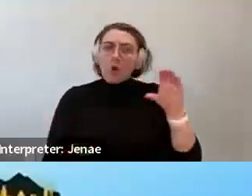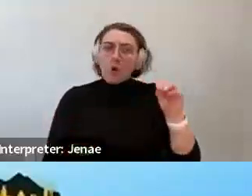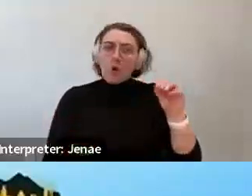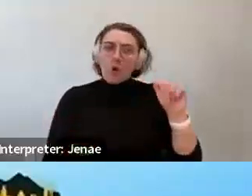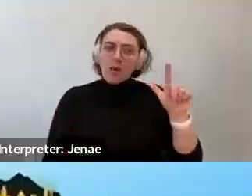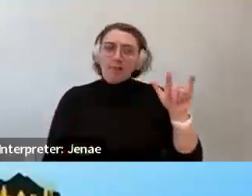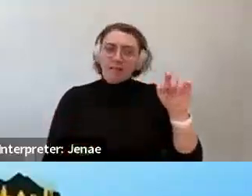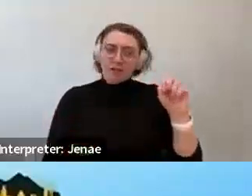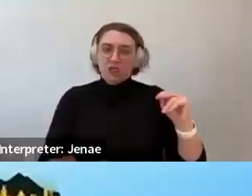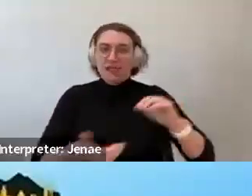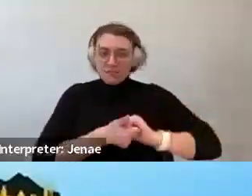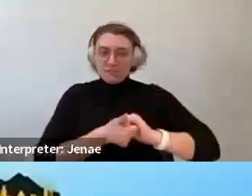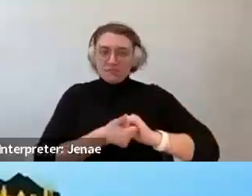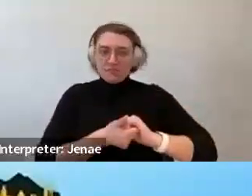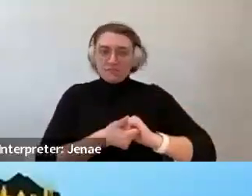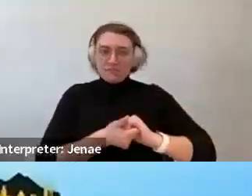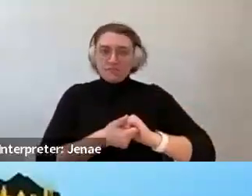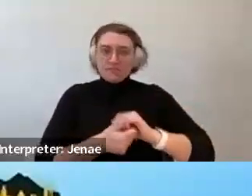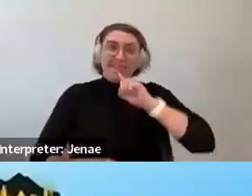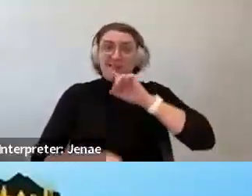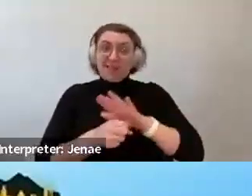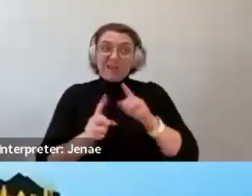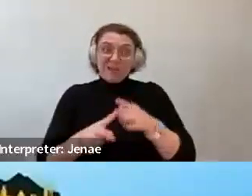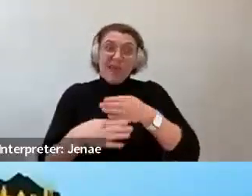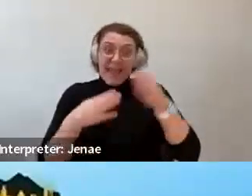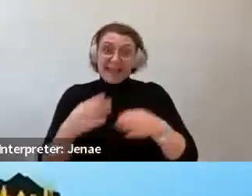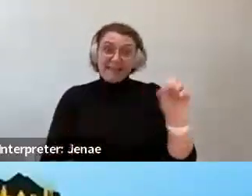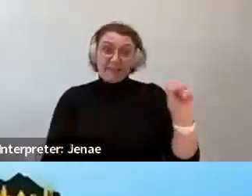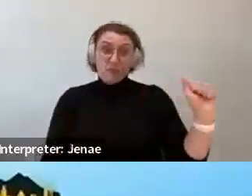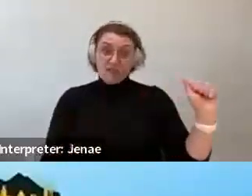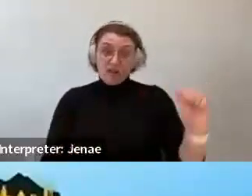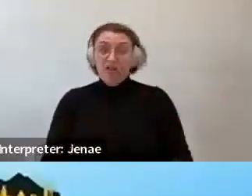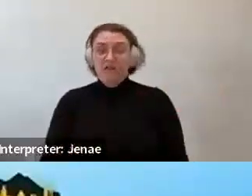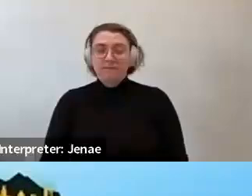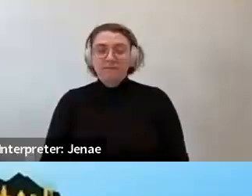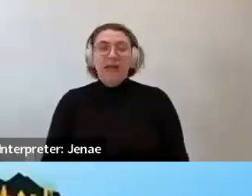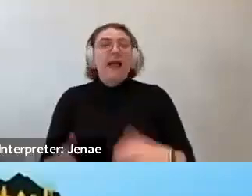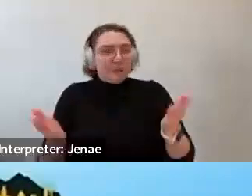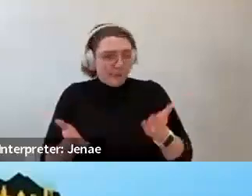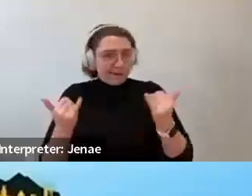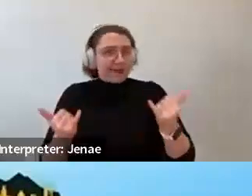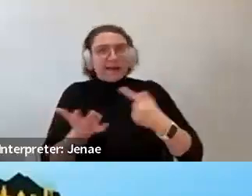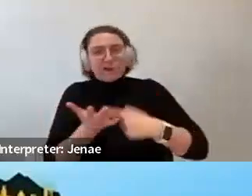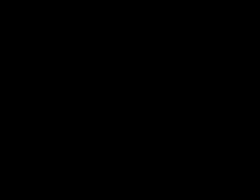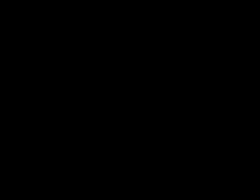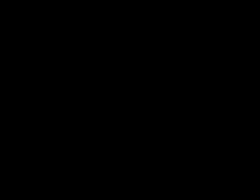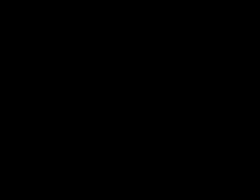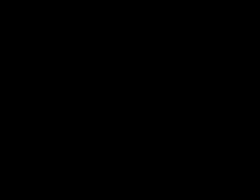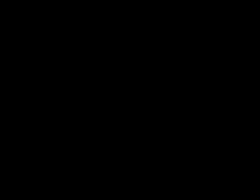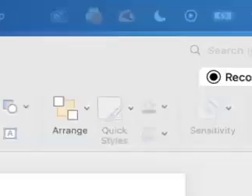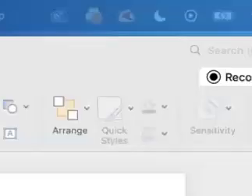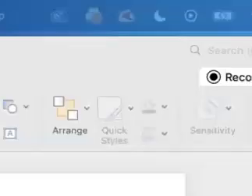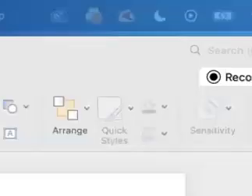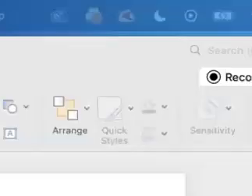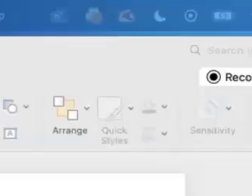to end sexual assault. So they are here to talk about what they offer and their program to